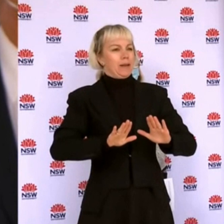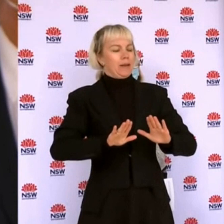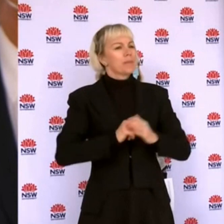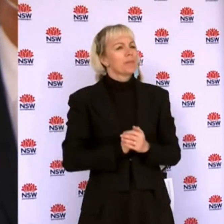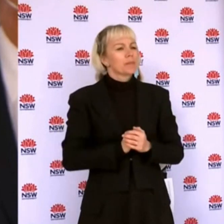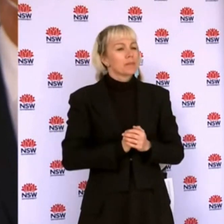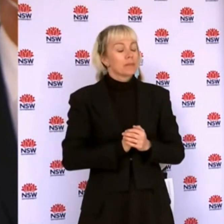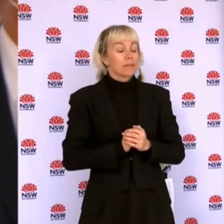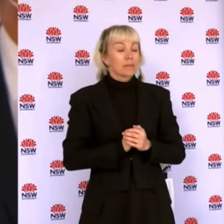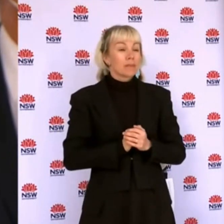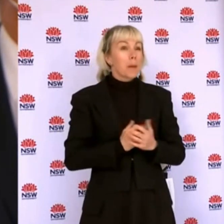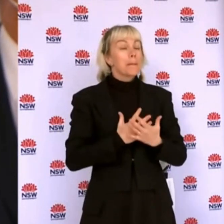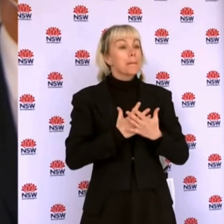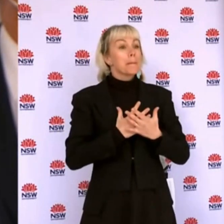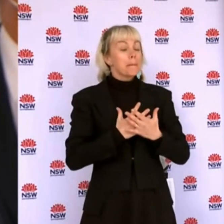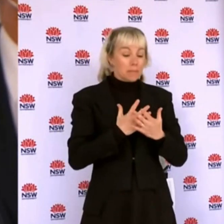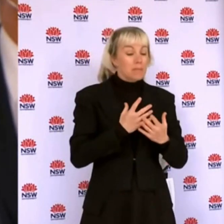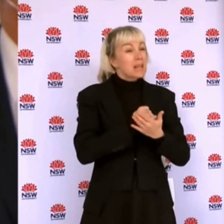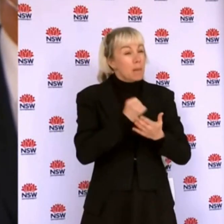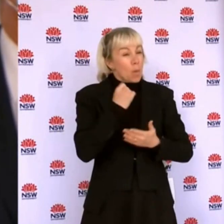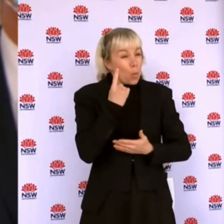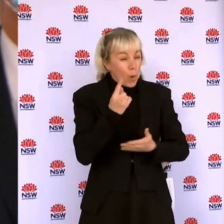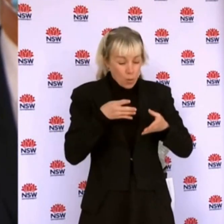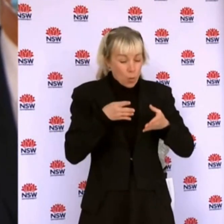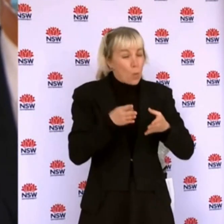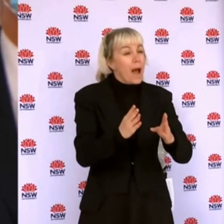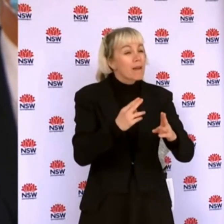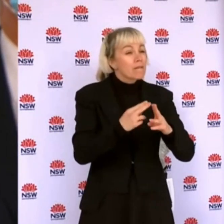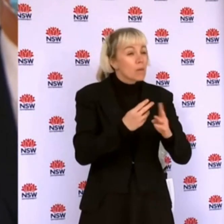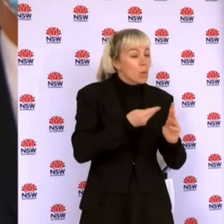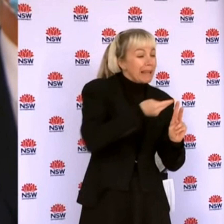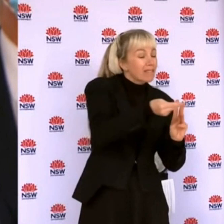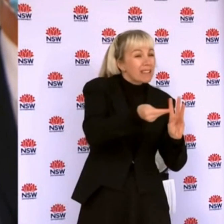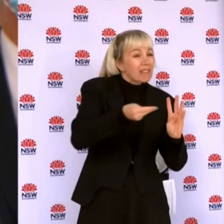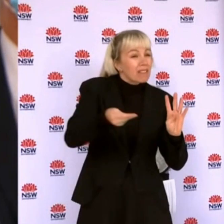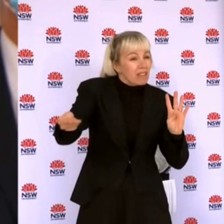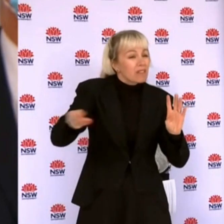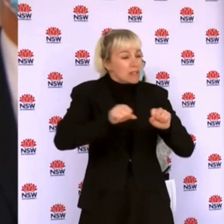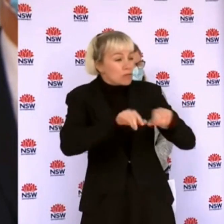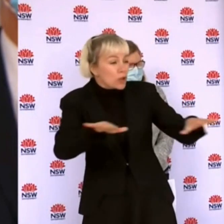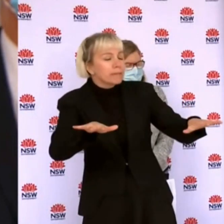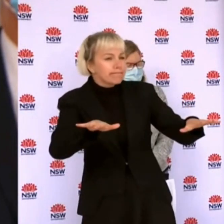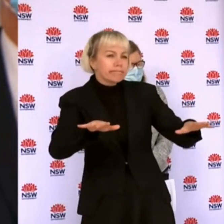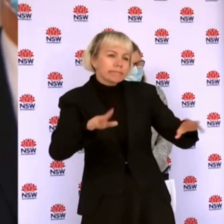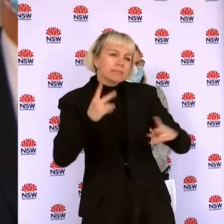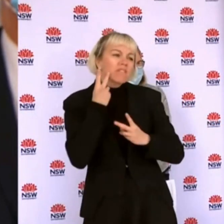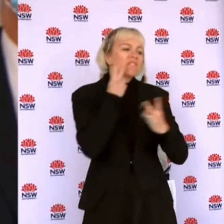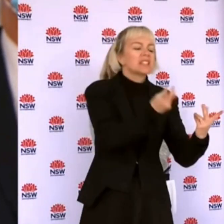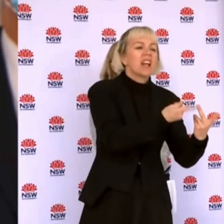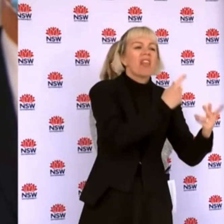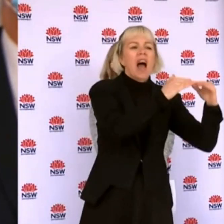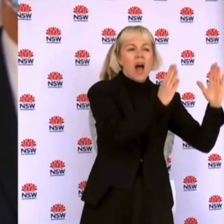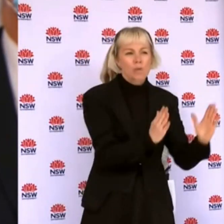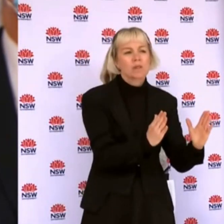or people close to them and people who are undertaking activity with symptoms. Now, these are the two